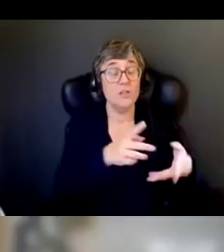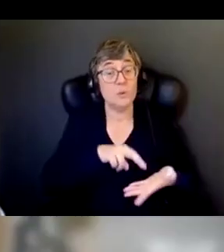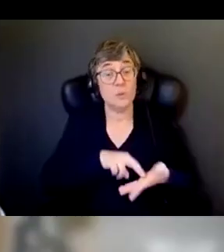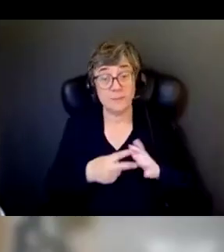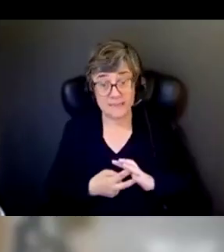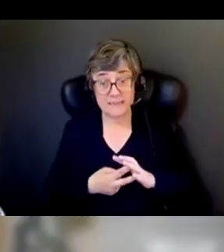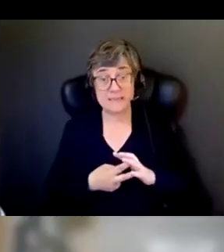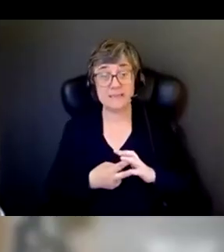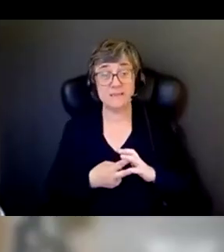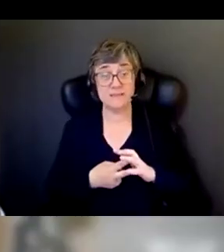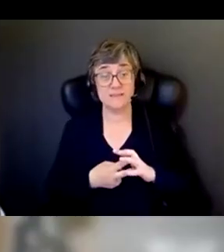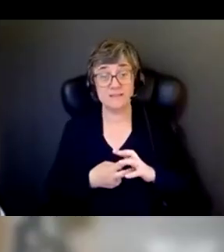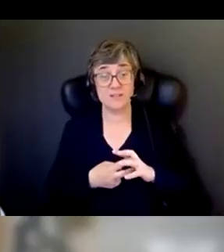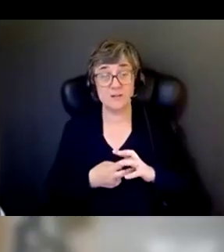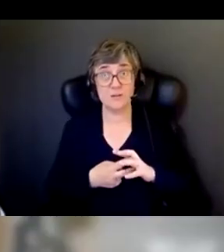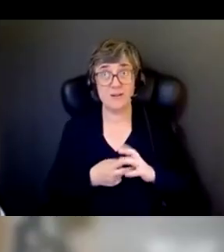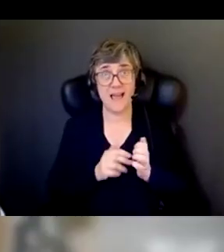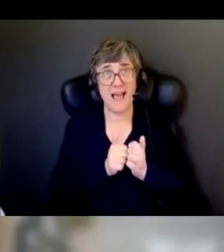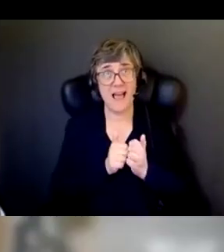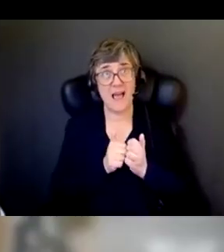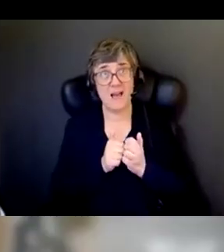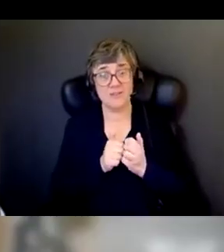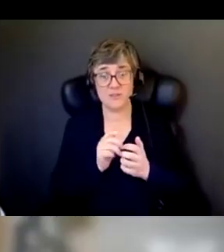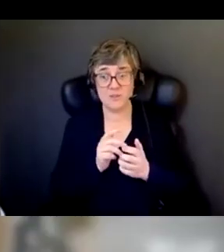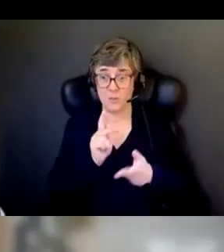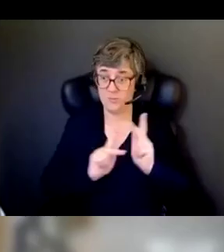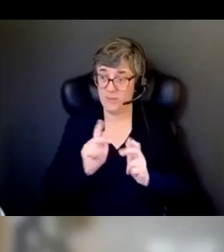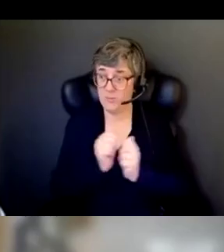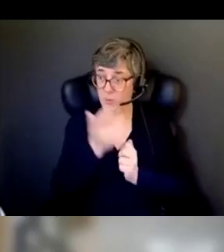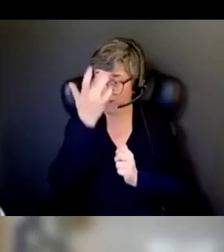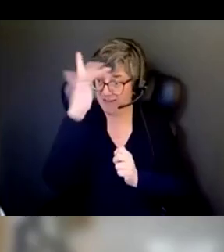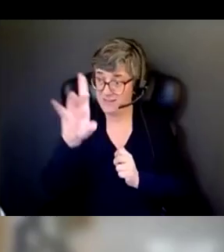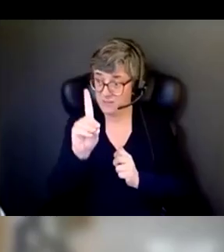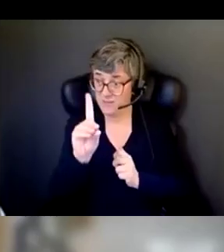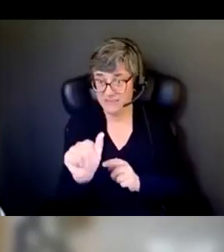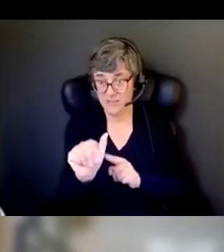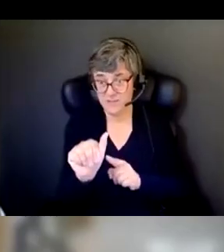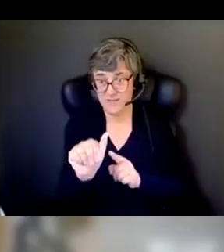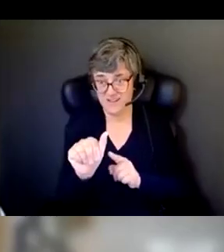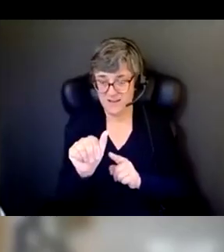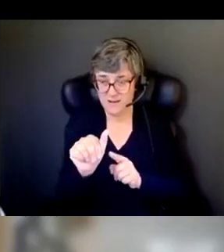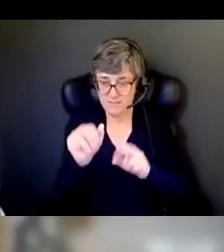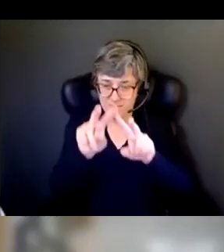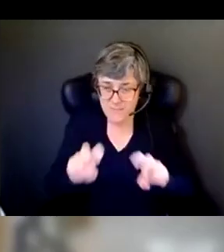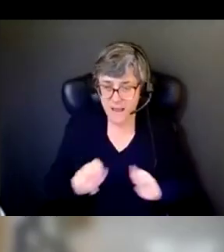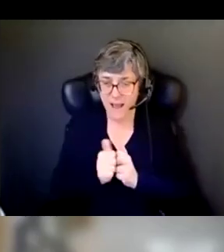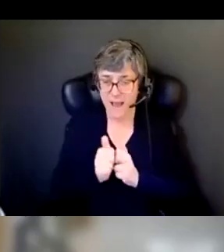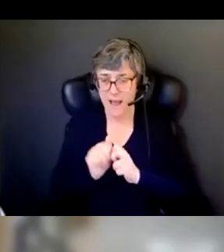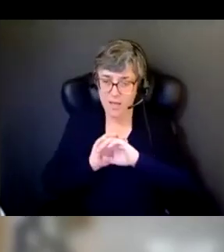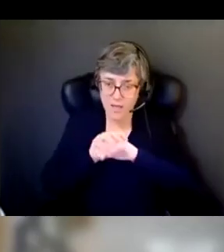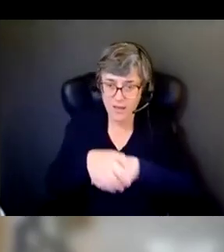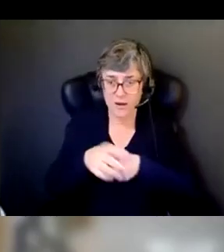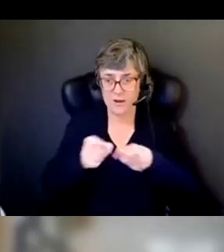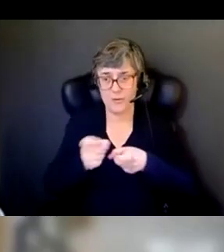that addressing coercive control of persons with intellectual disabilities means looking upstream at